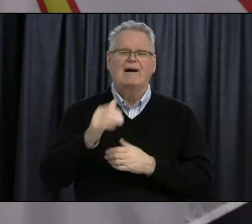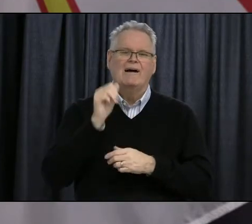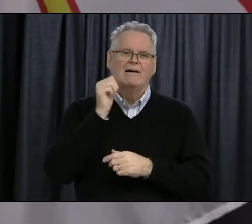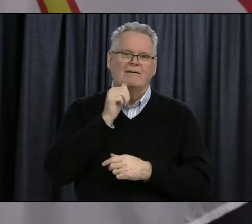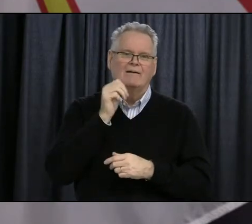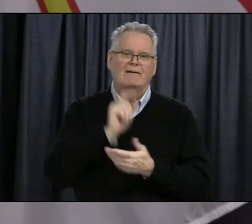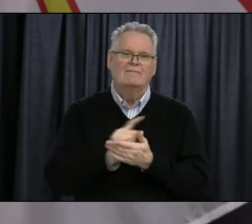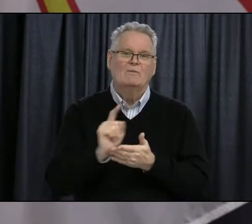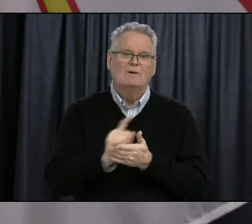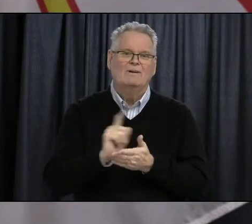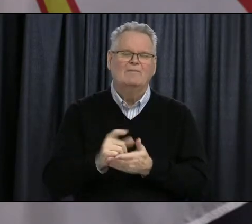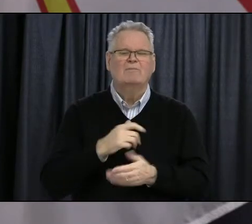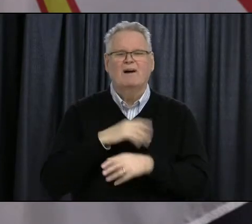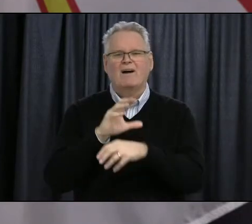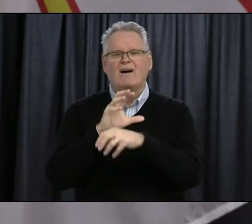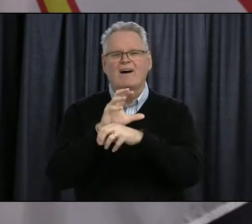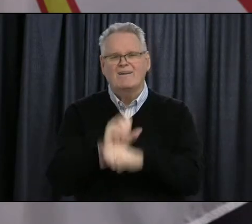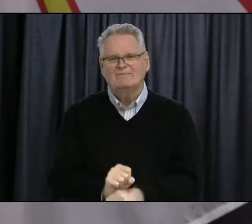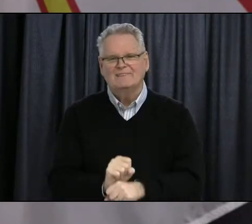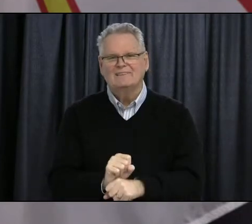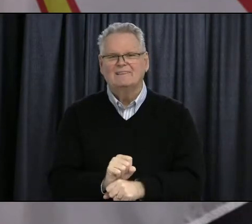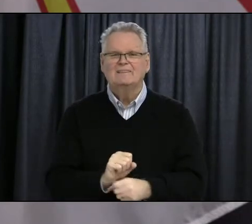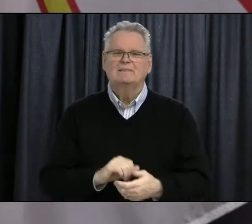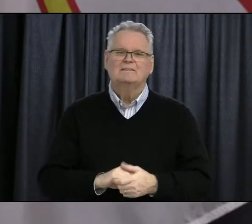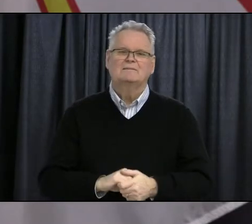Chief Medical Officer of Health is an appointed position,